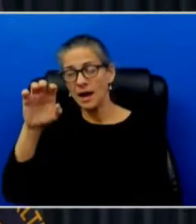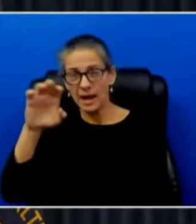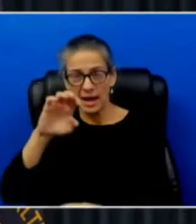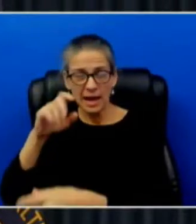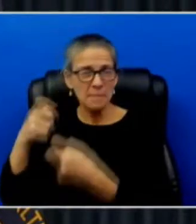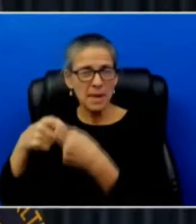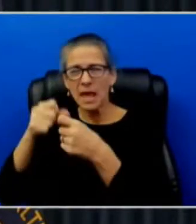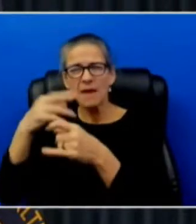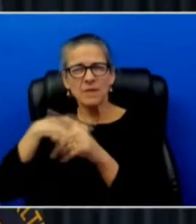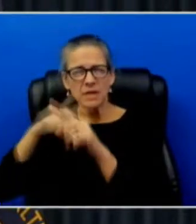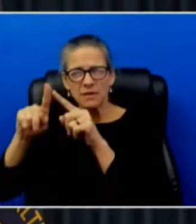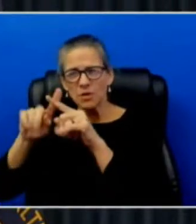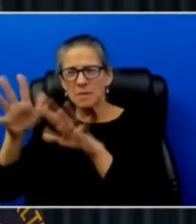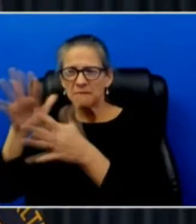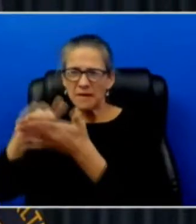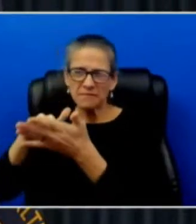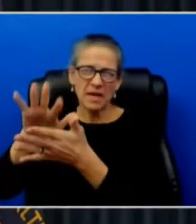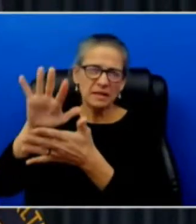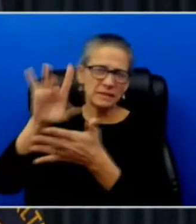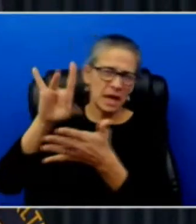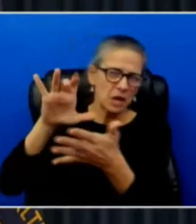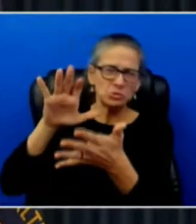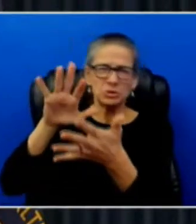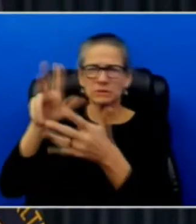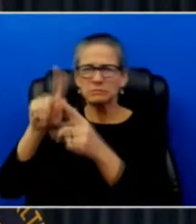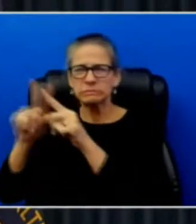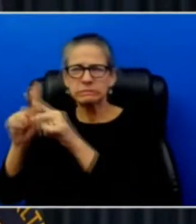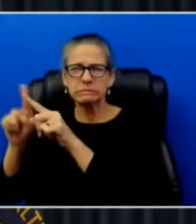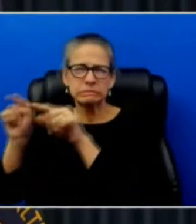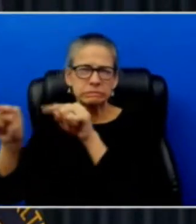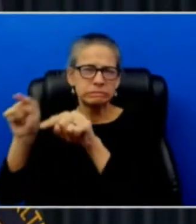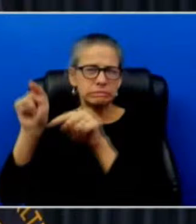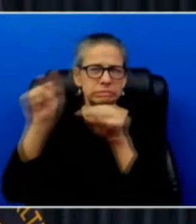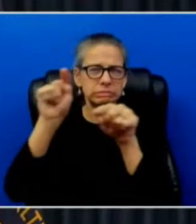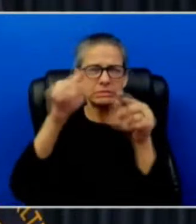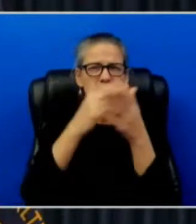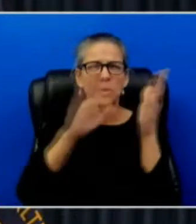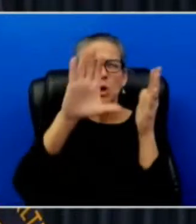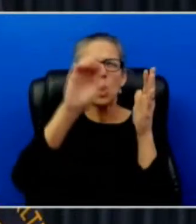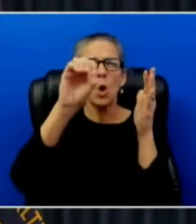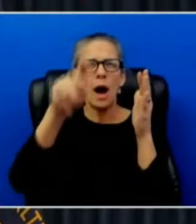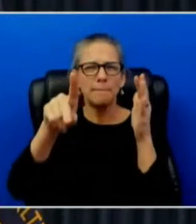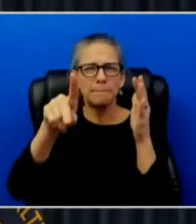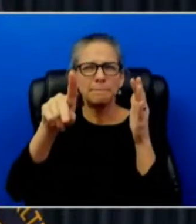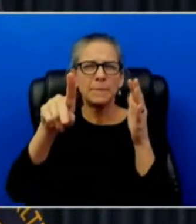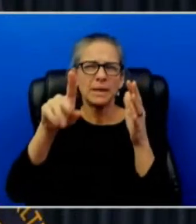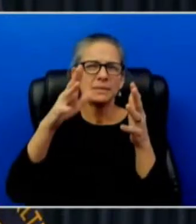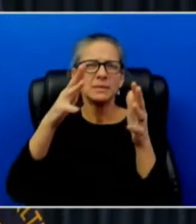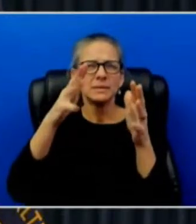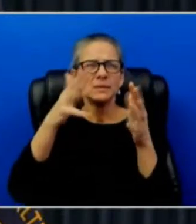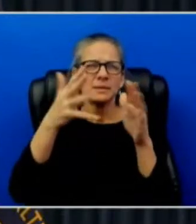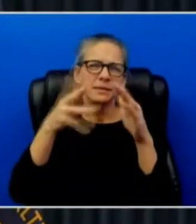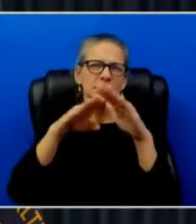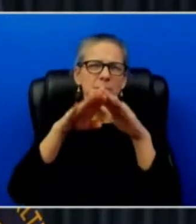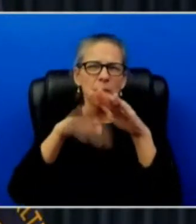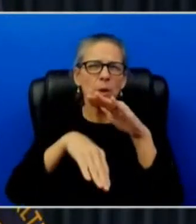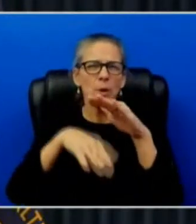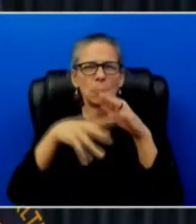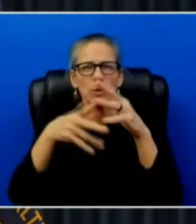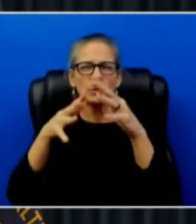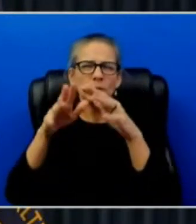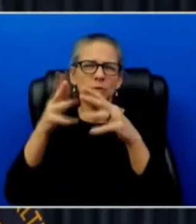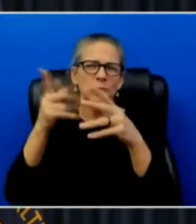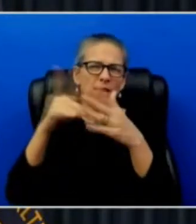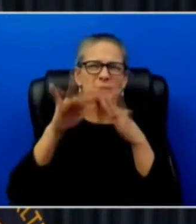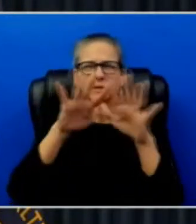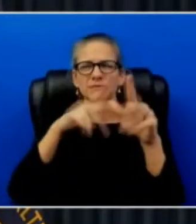right about 5,000, and then some of our co-ops are a little bit below that. And